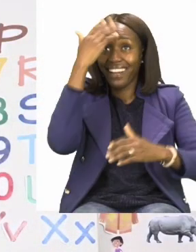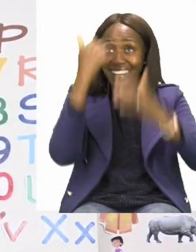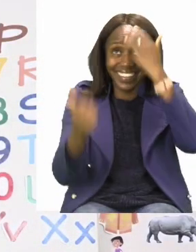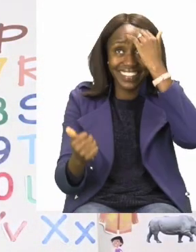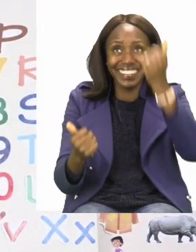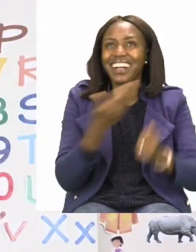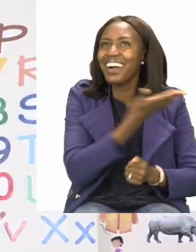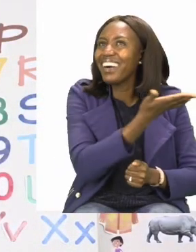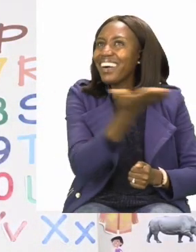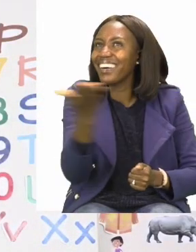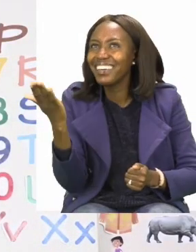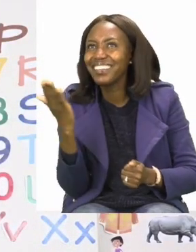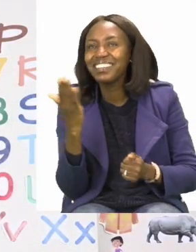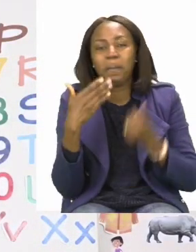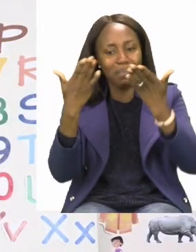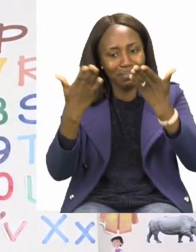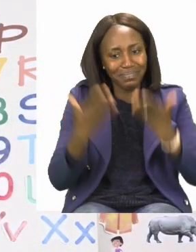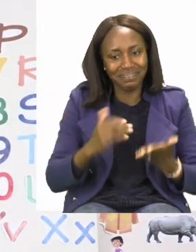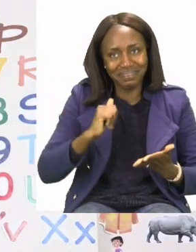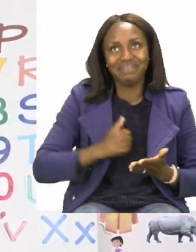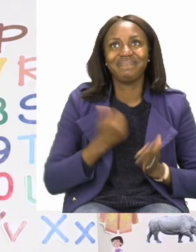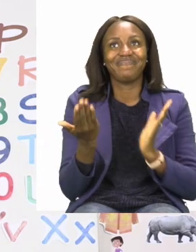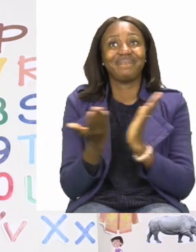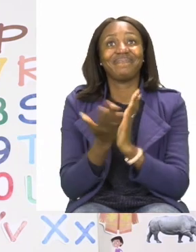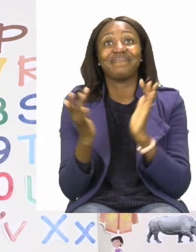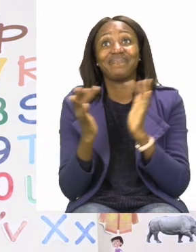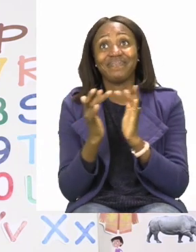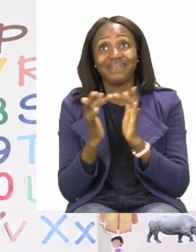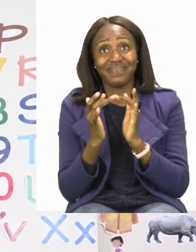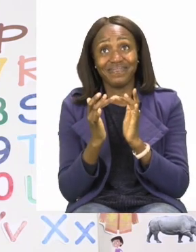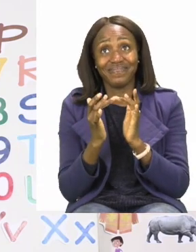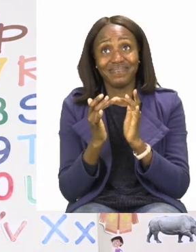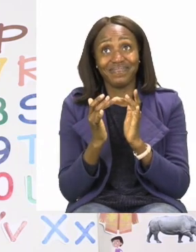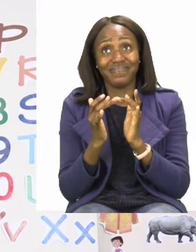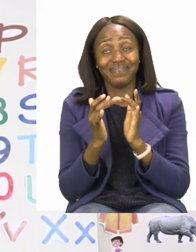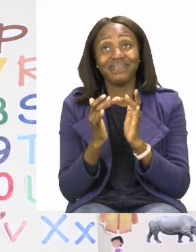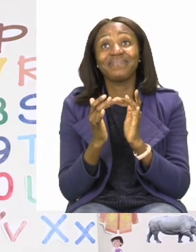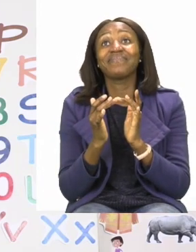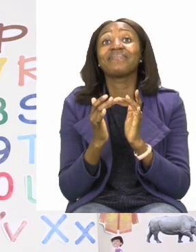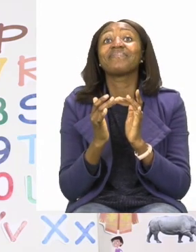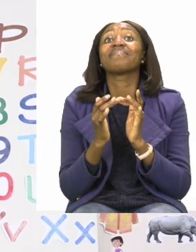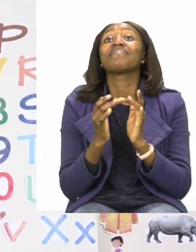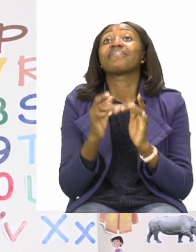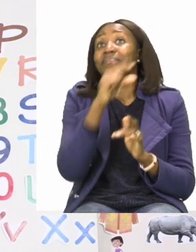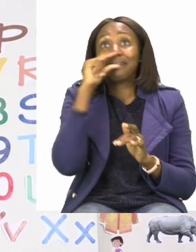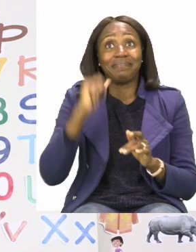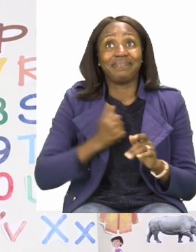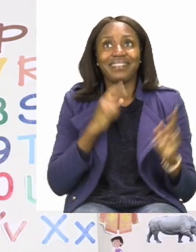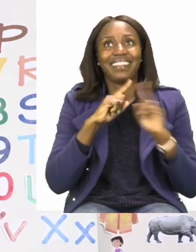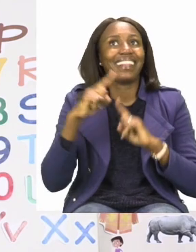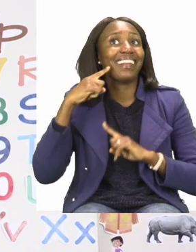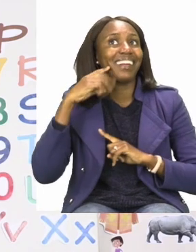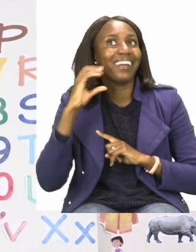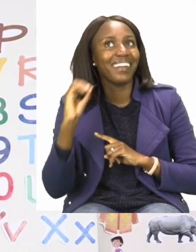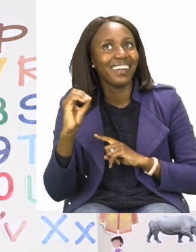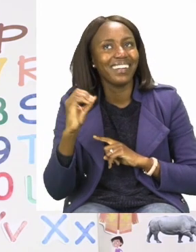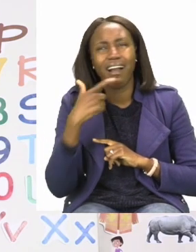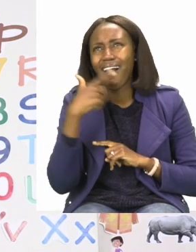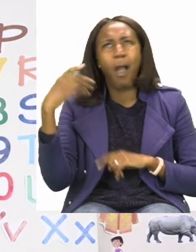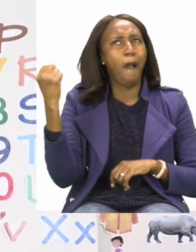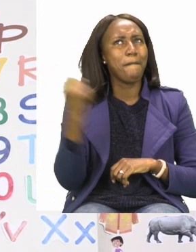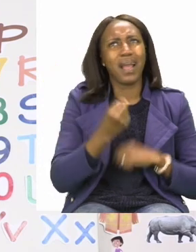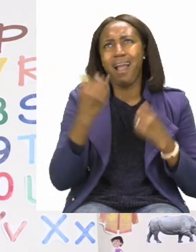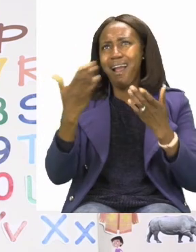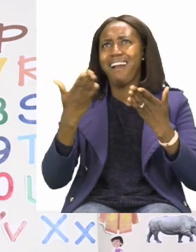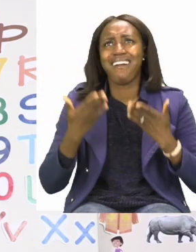Hello everyone and welcome to My Zone Online School. My name is Teacher Mutsa and thank you so